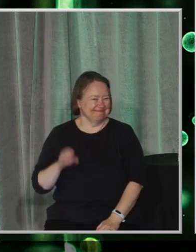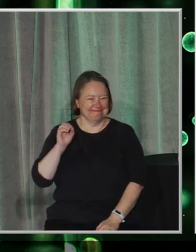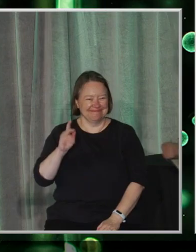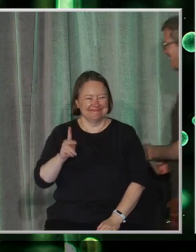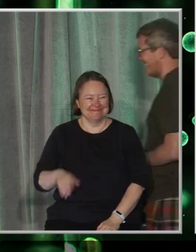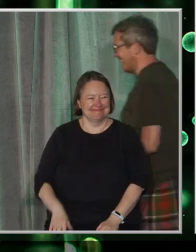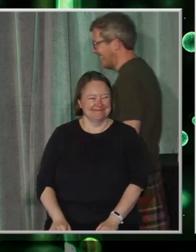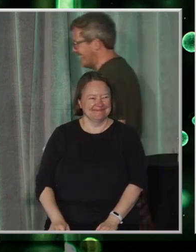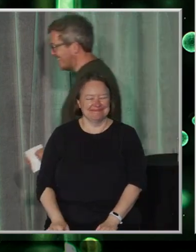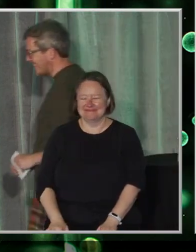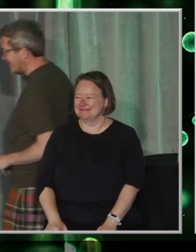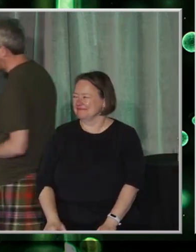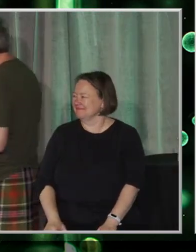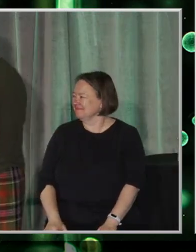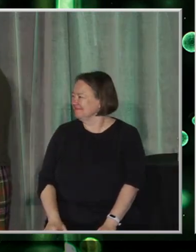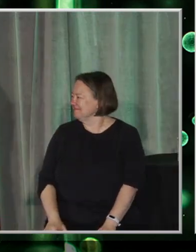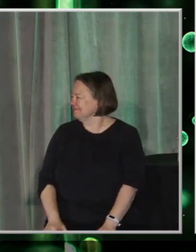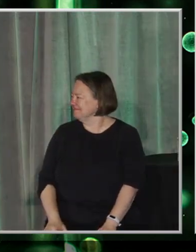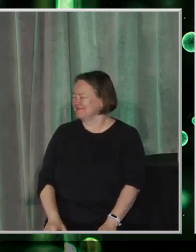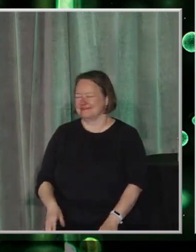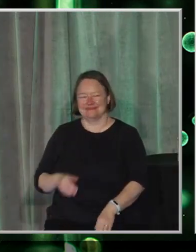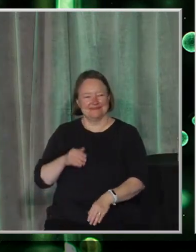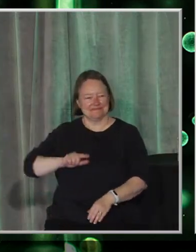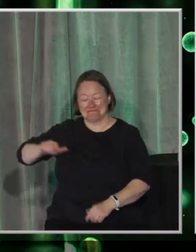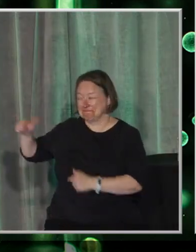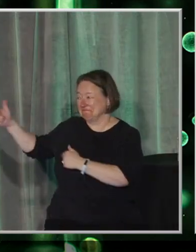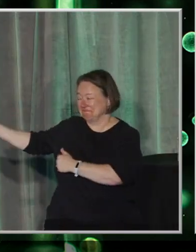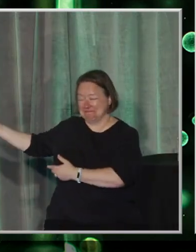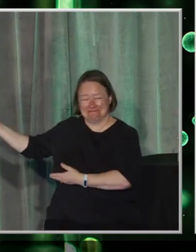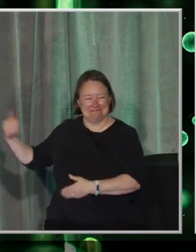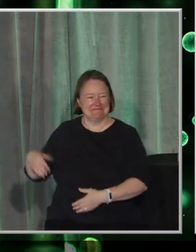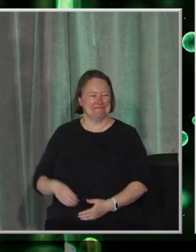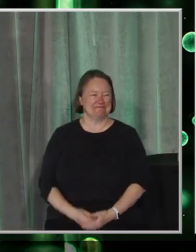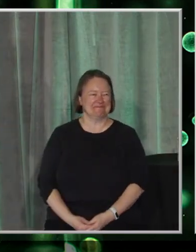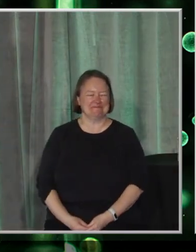Yes. Welcome. Stage is yours.